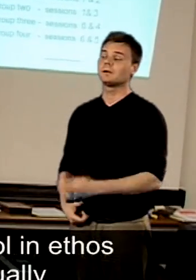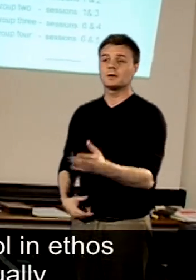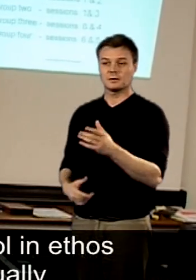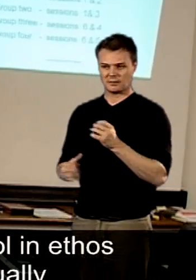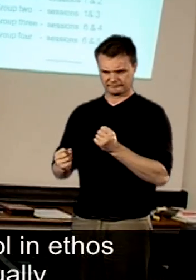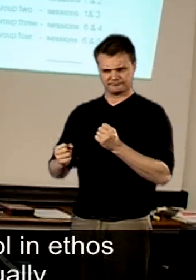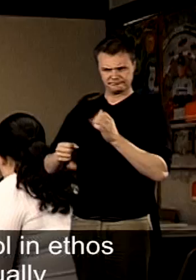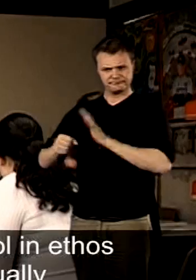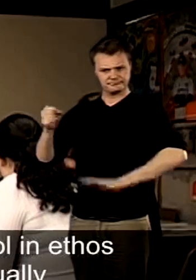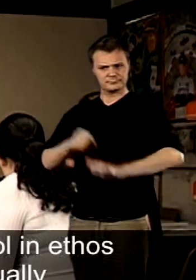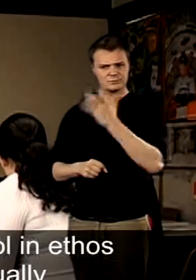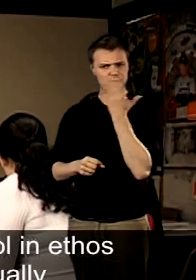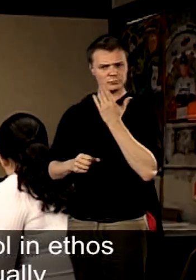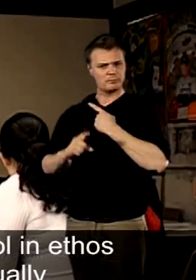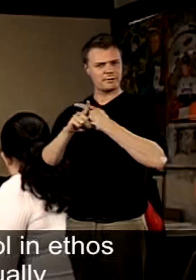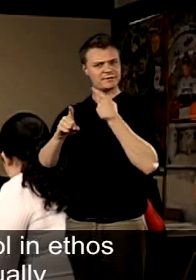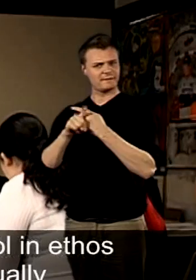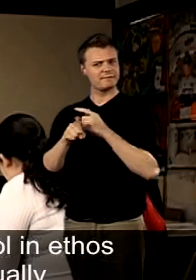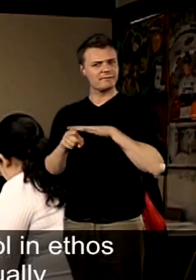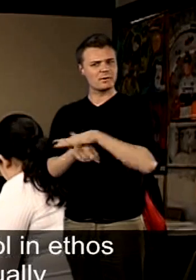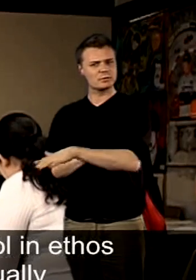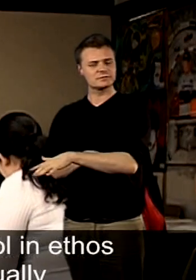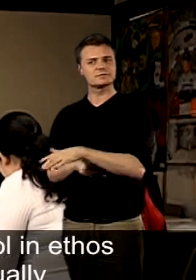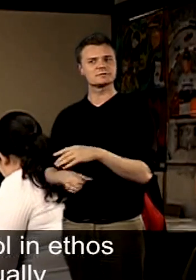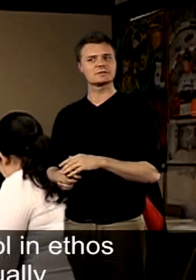positive effect on the school in